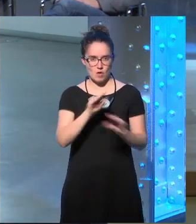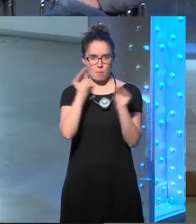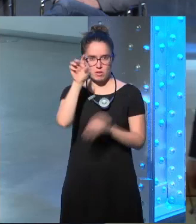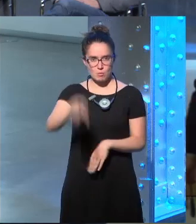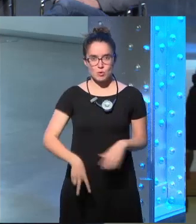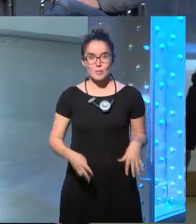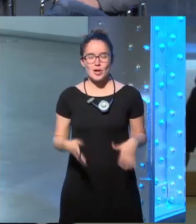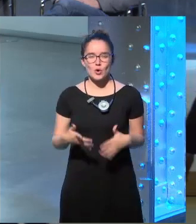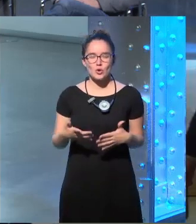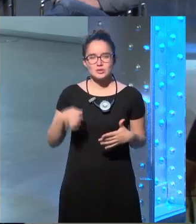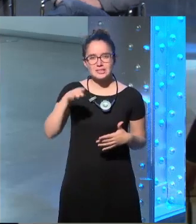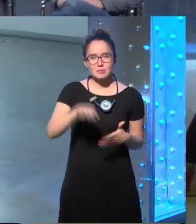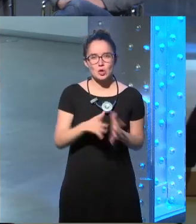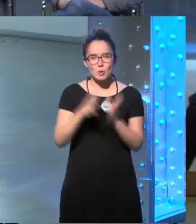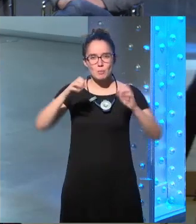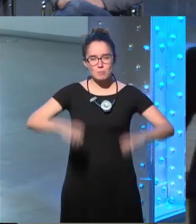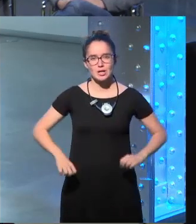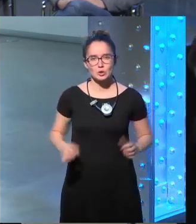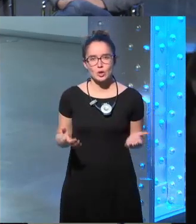it comes to